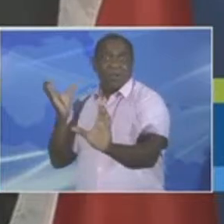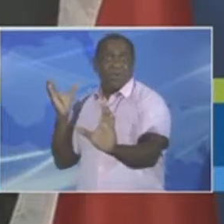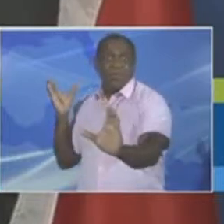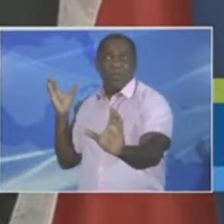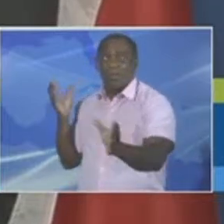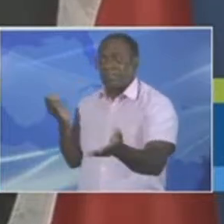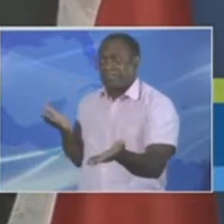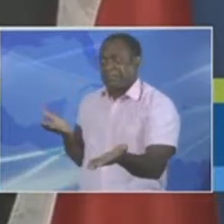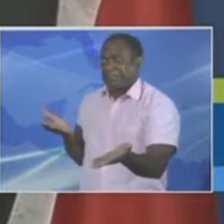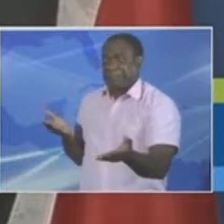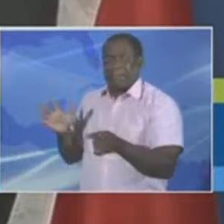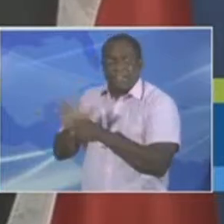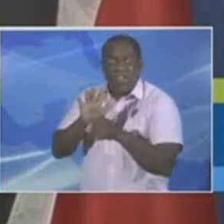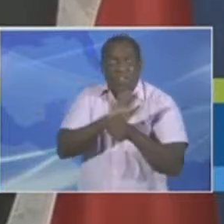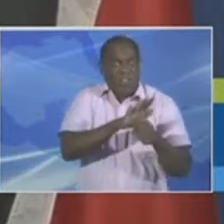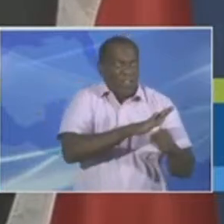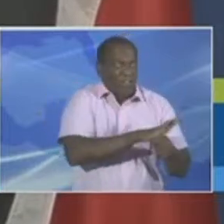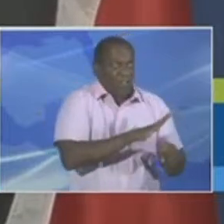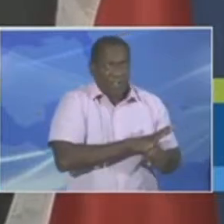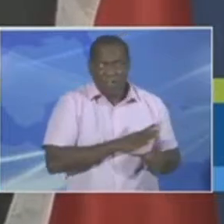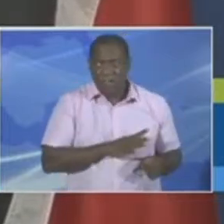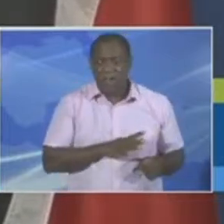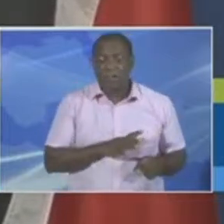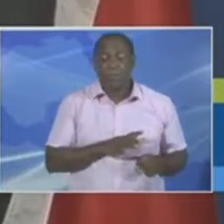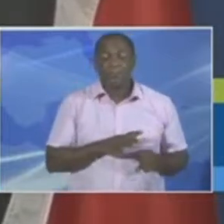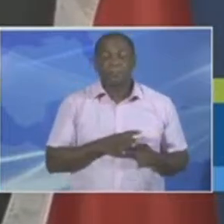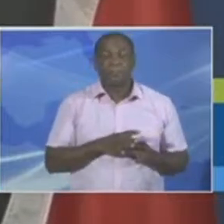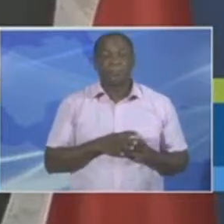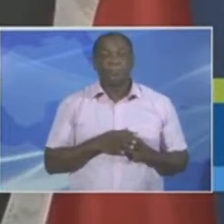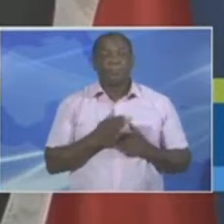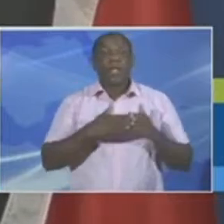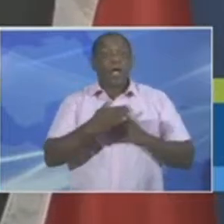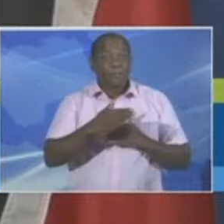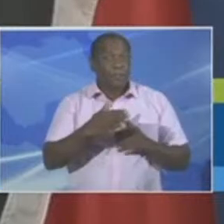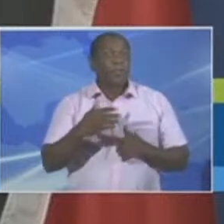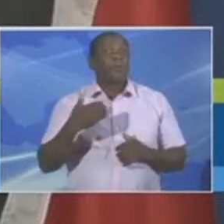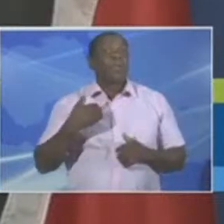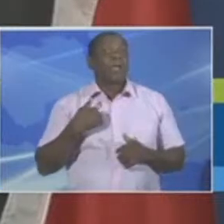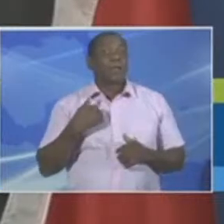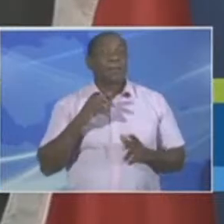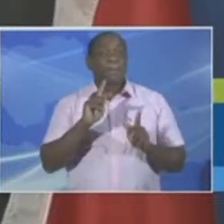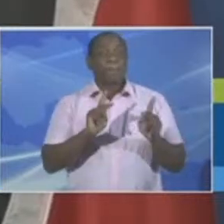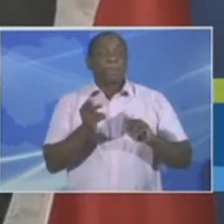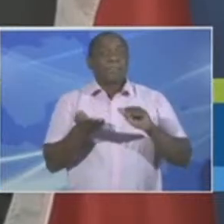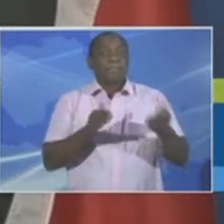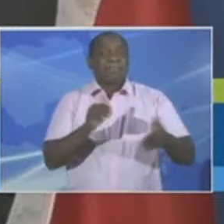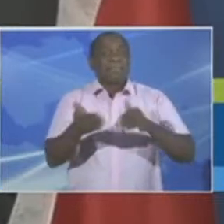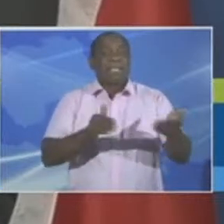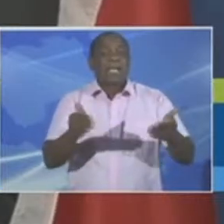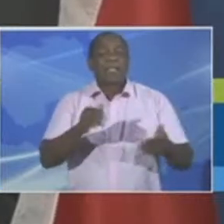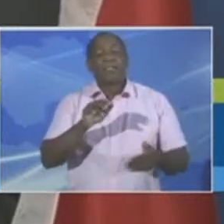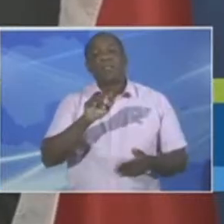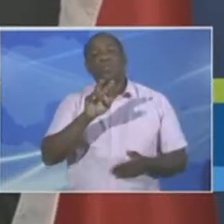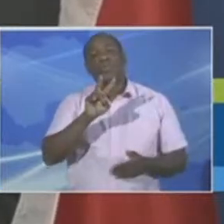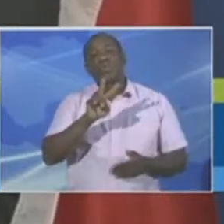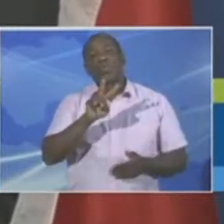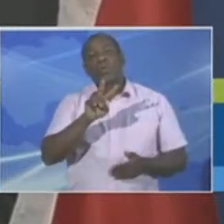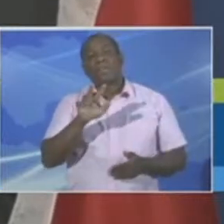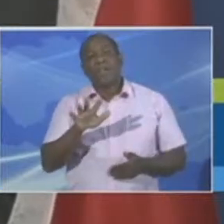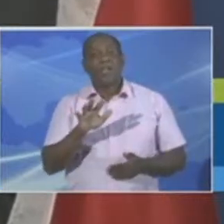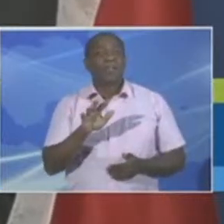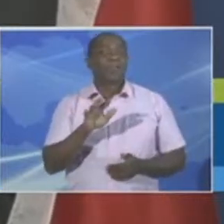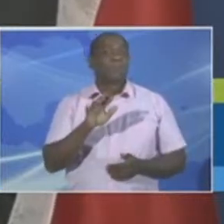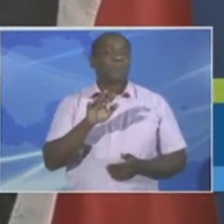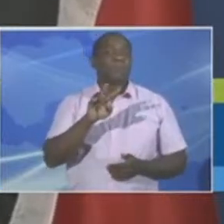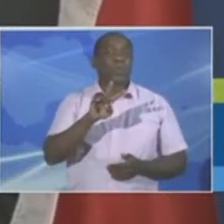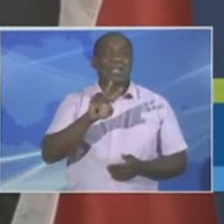Sometime later on, we had death rates of 25, 28, 30 persons per day. Today, it